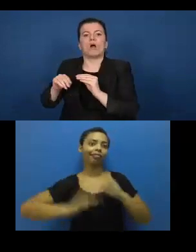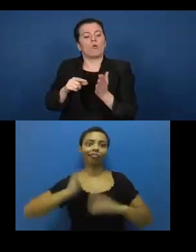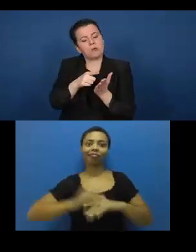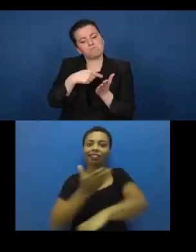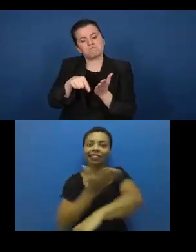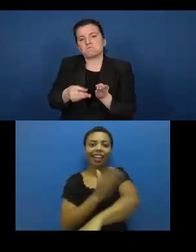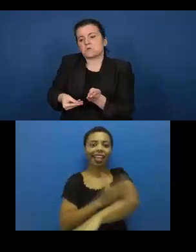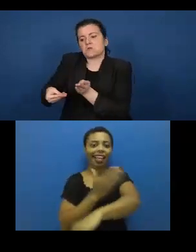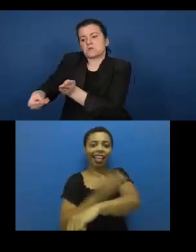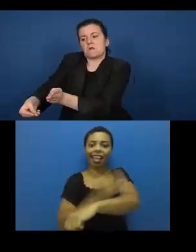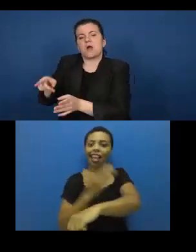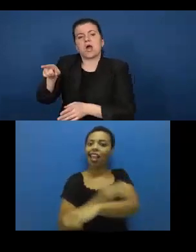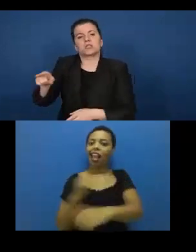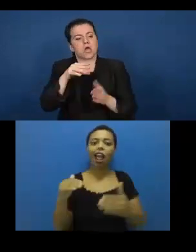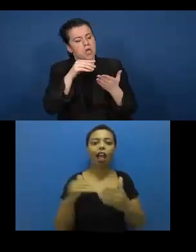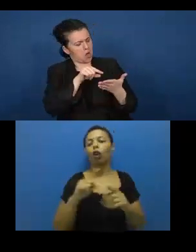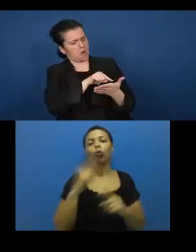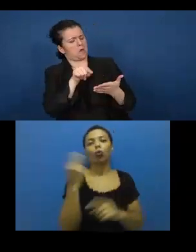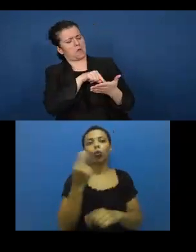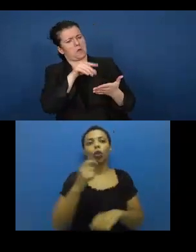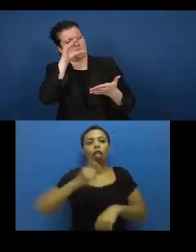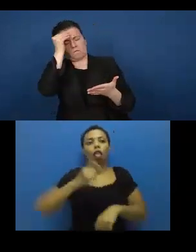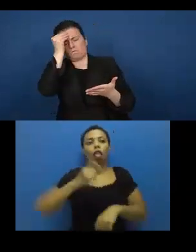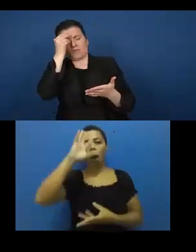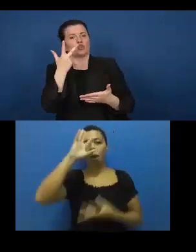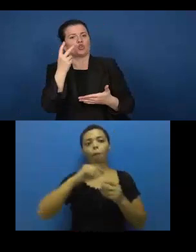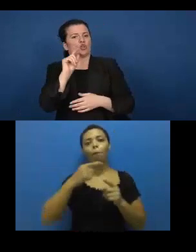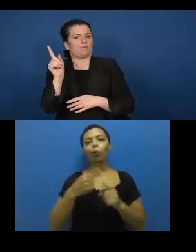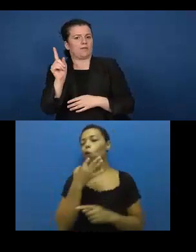use the learned information to recognize words.